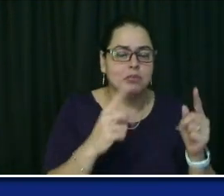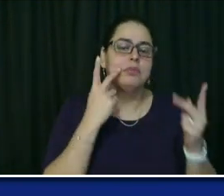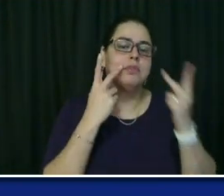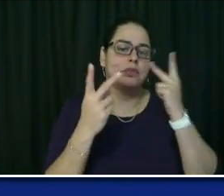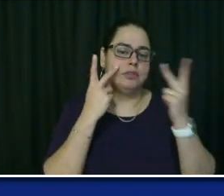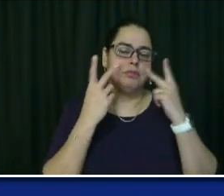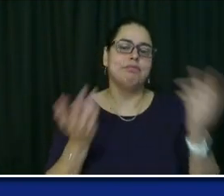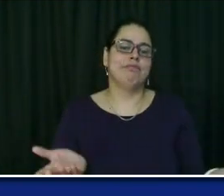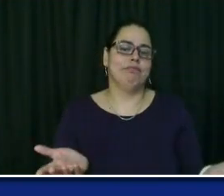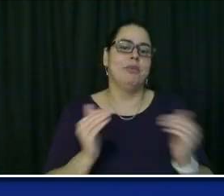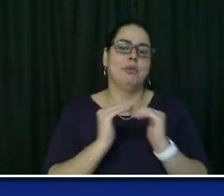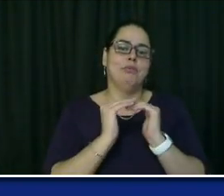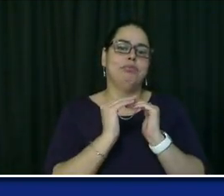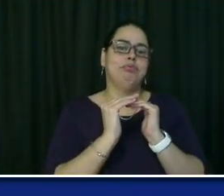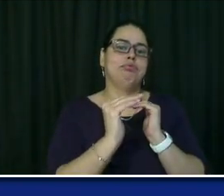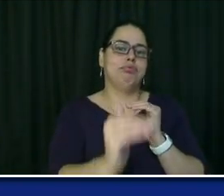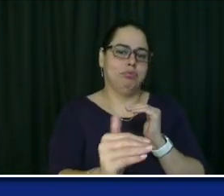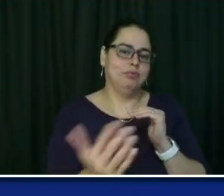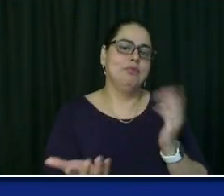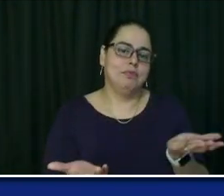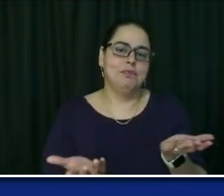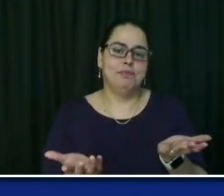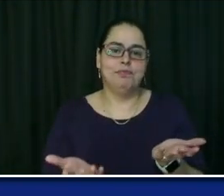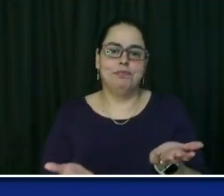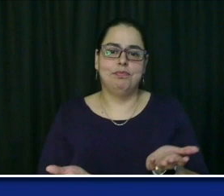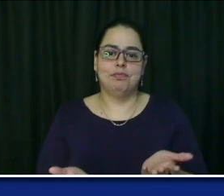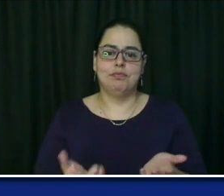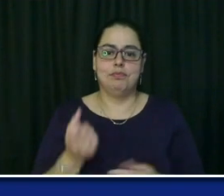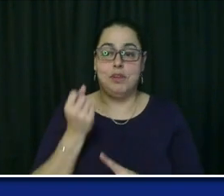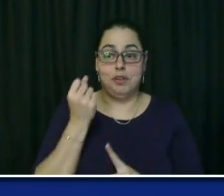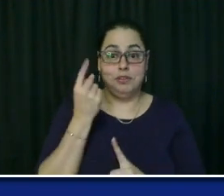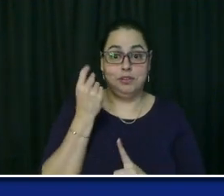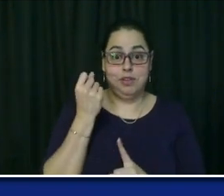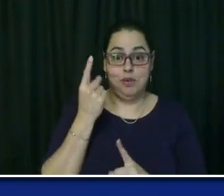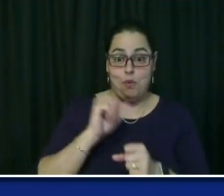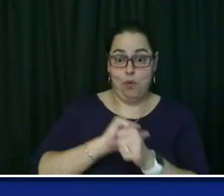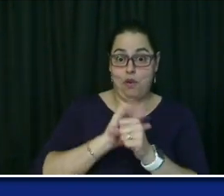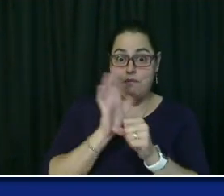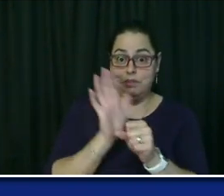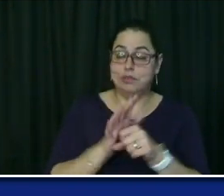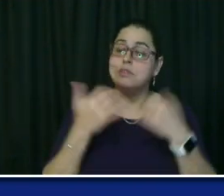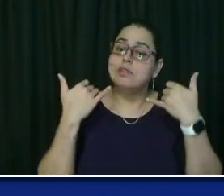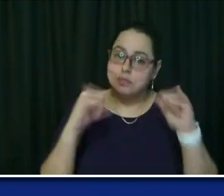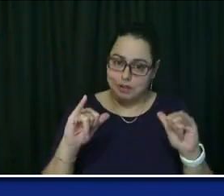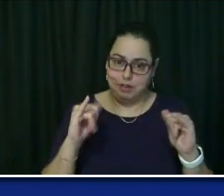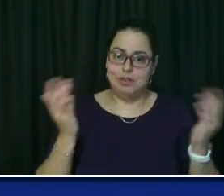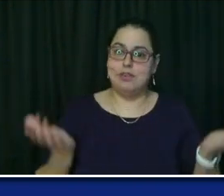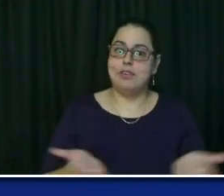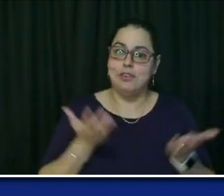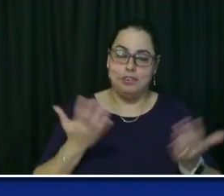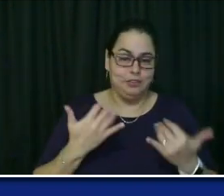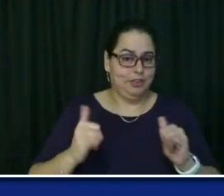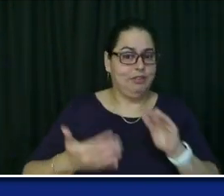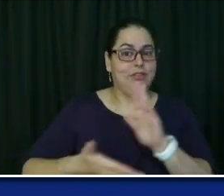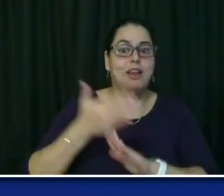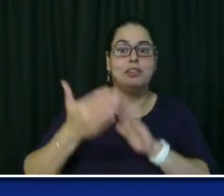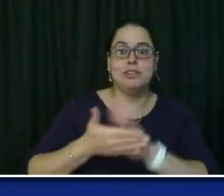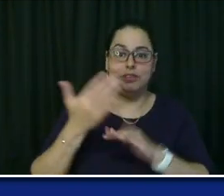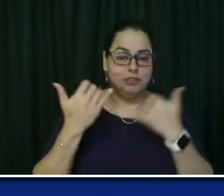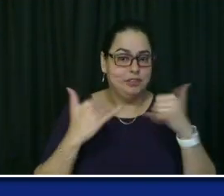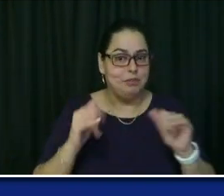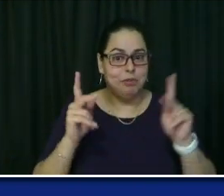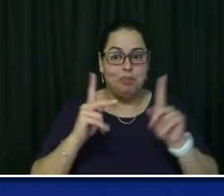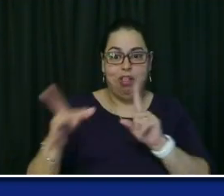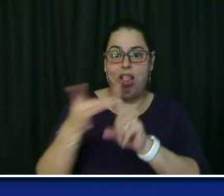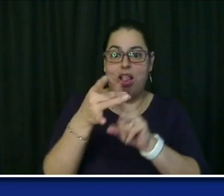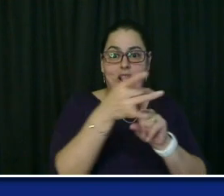the disease hasn't disappeared. It's still with us. There's still new positive cases every day. There are still, as we talk about it right now, in the vicinity of 40 people